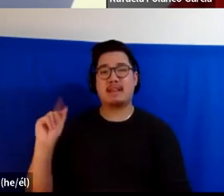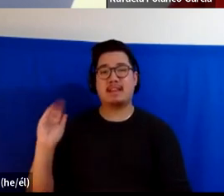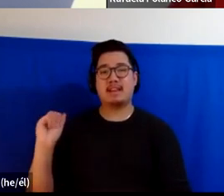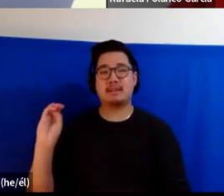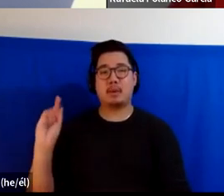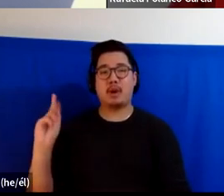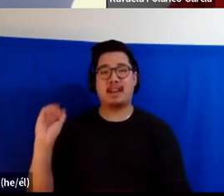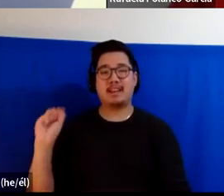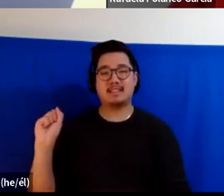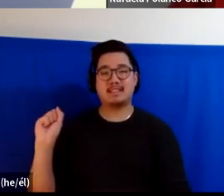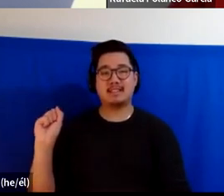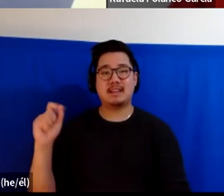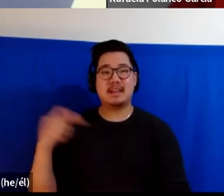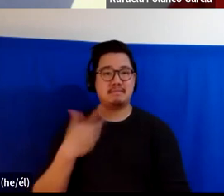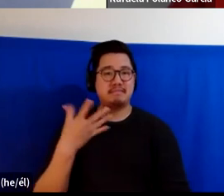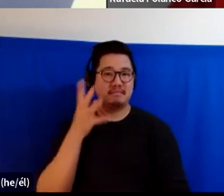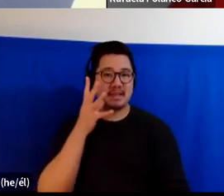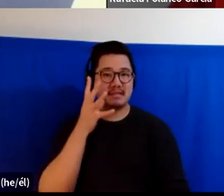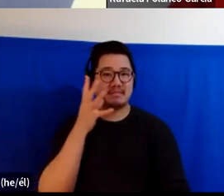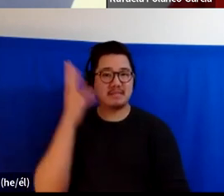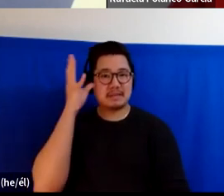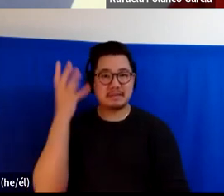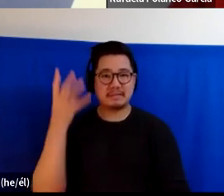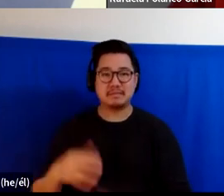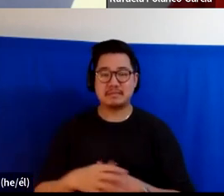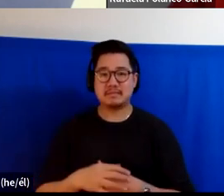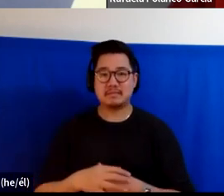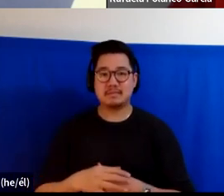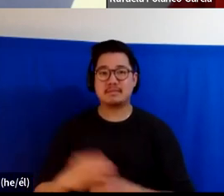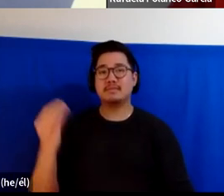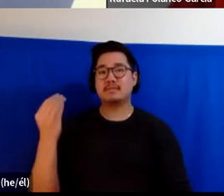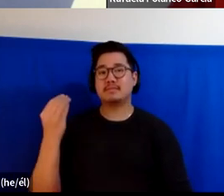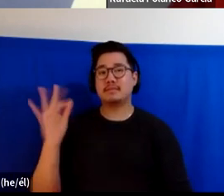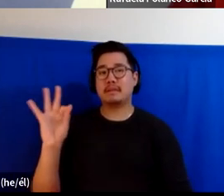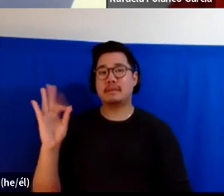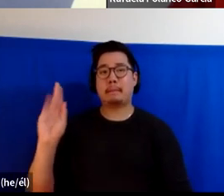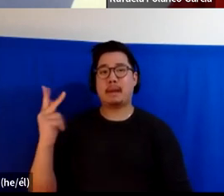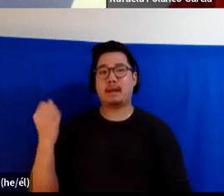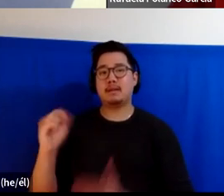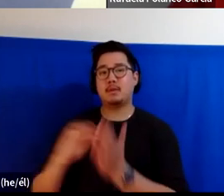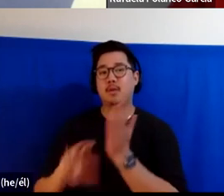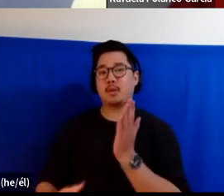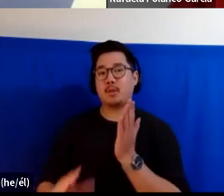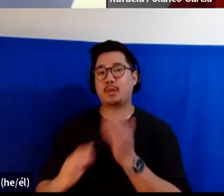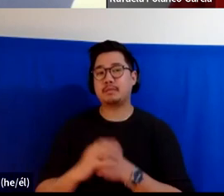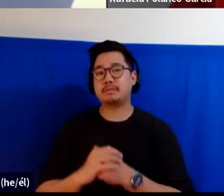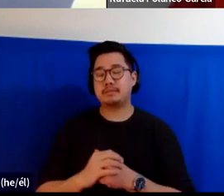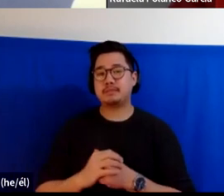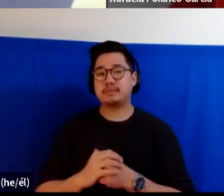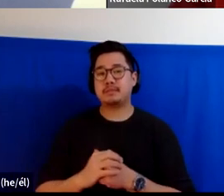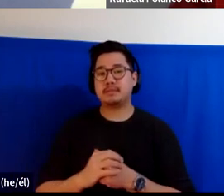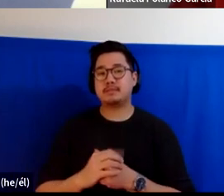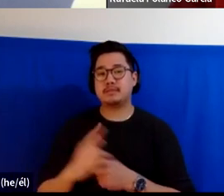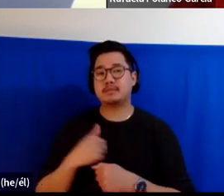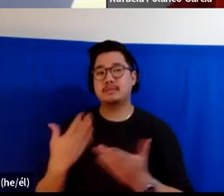um i'm a parent um of a bps um student um and i'm here